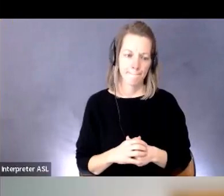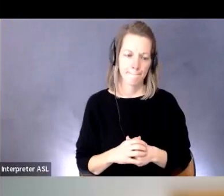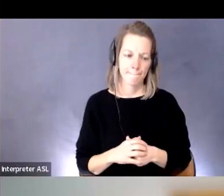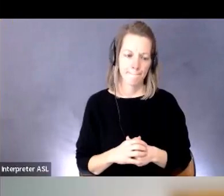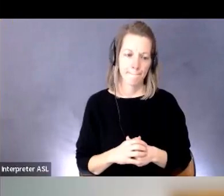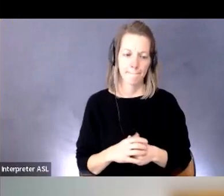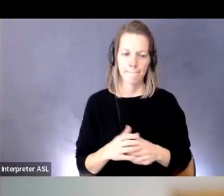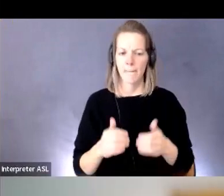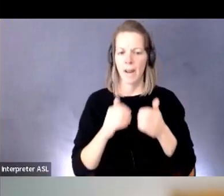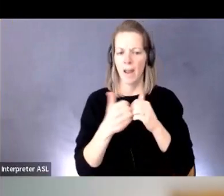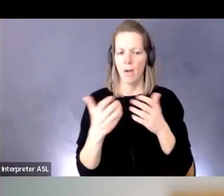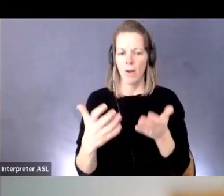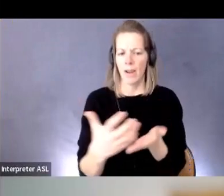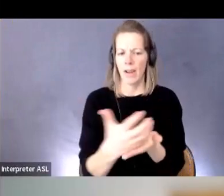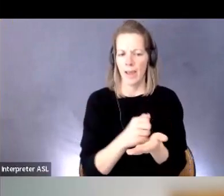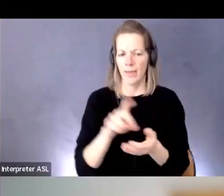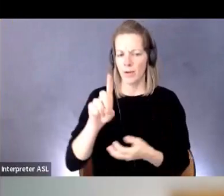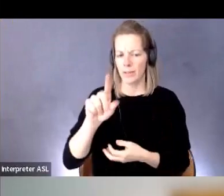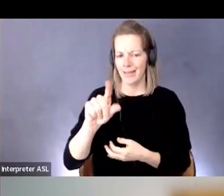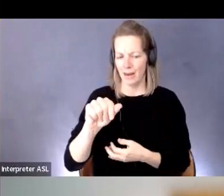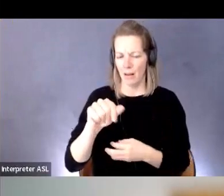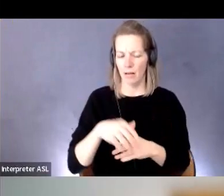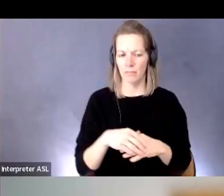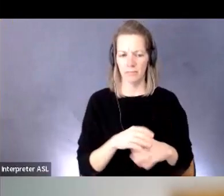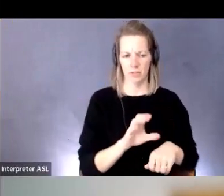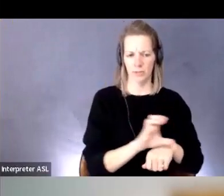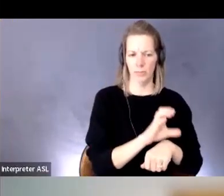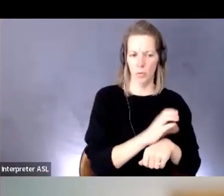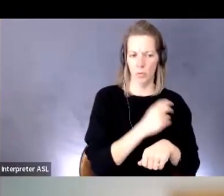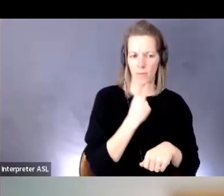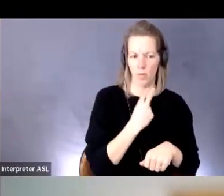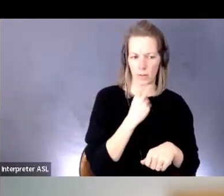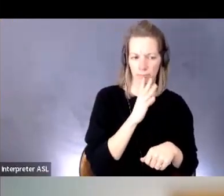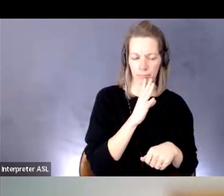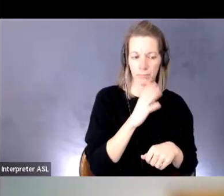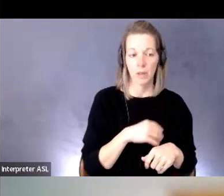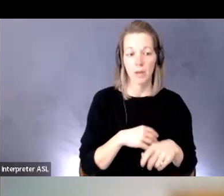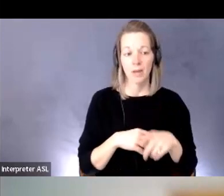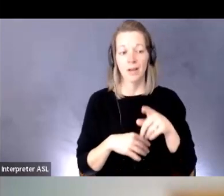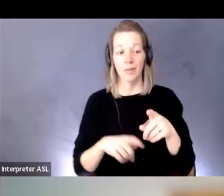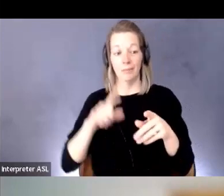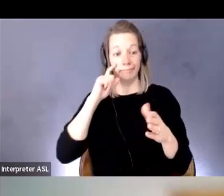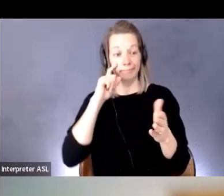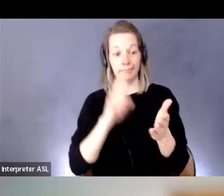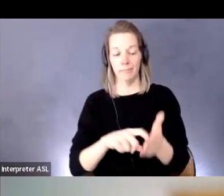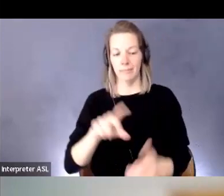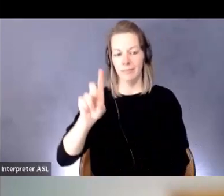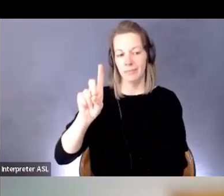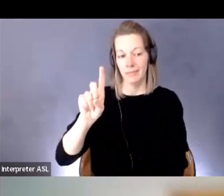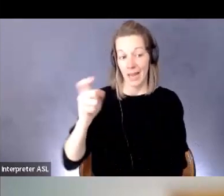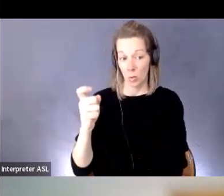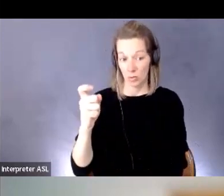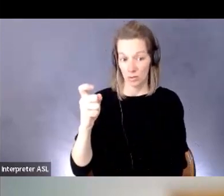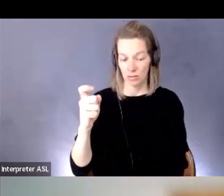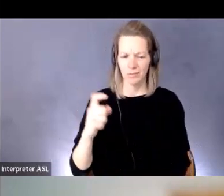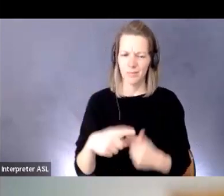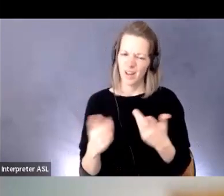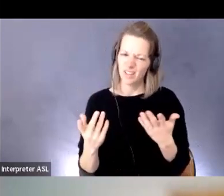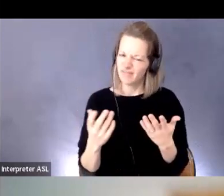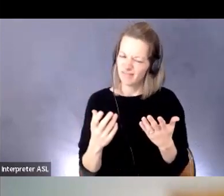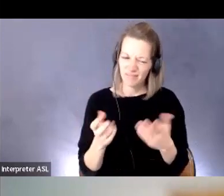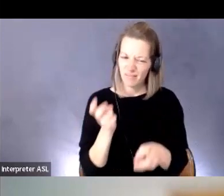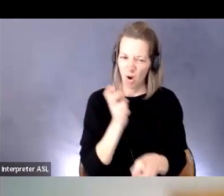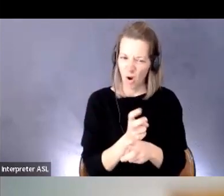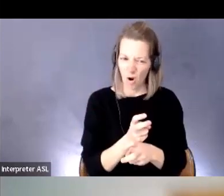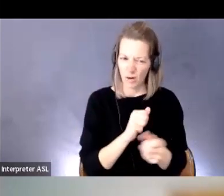How can we gather data? One way that has been used in many studies over the years is diagnosis. But there are issues with that